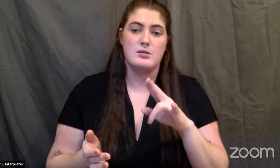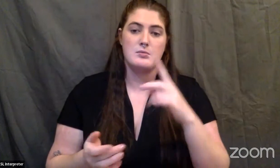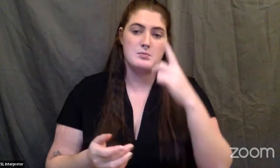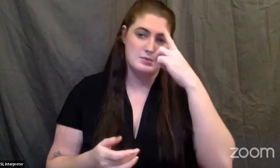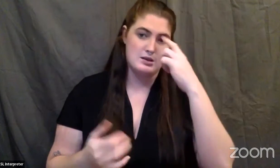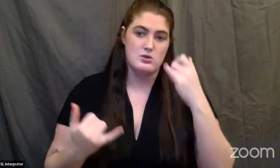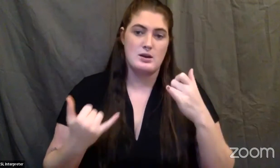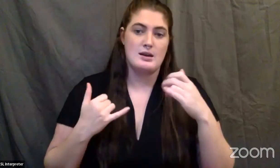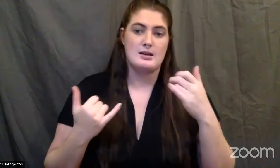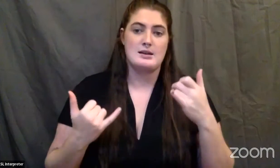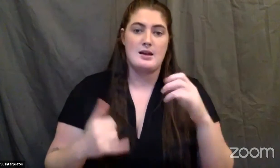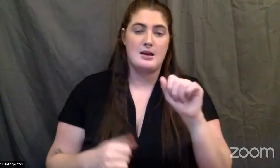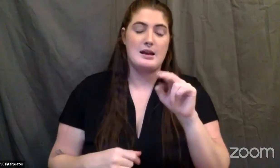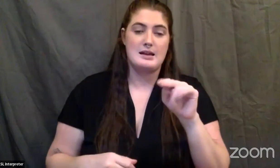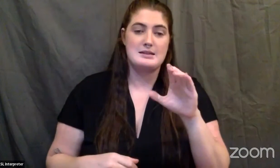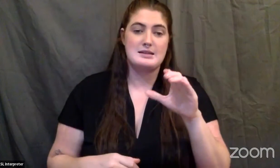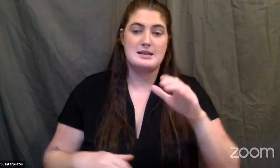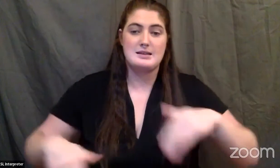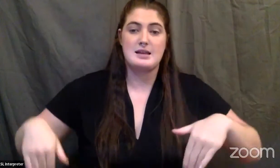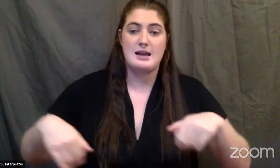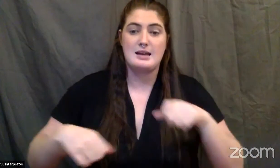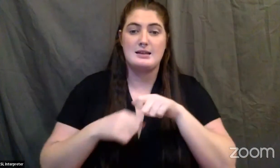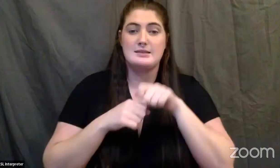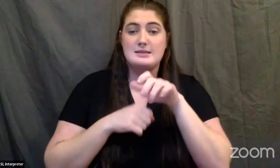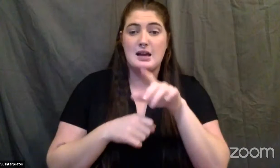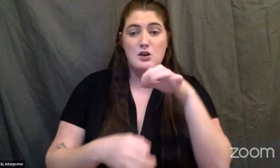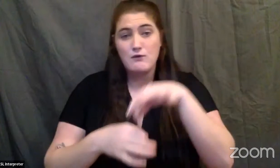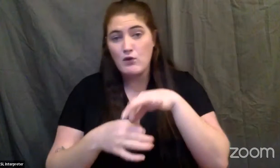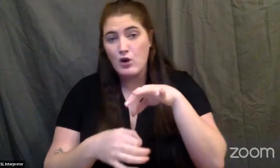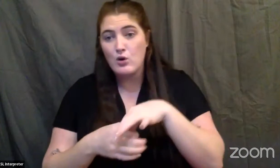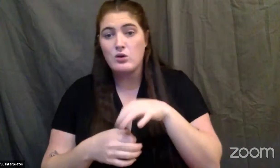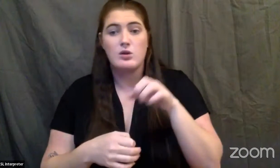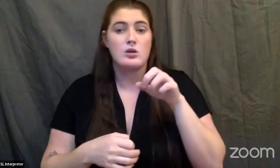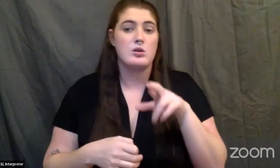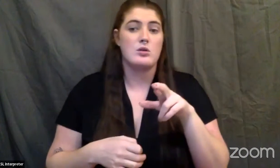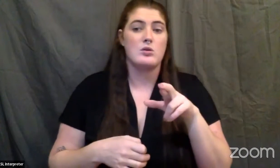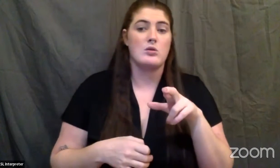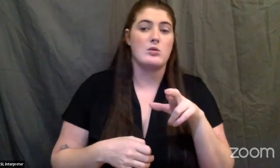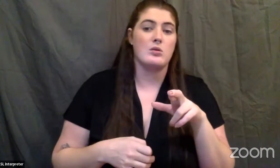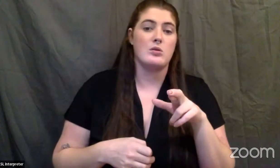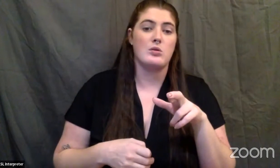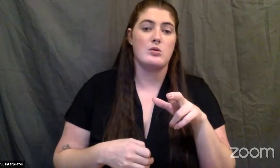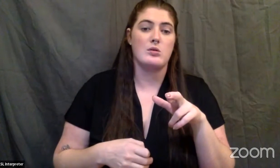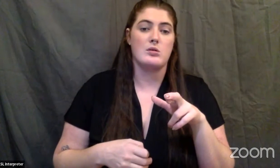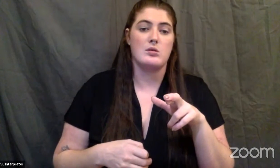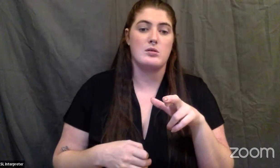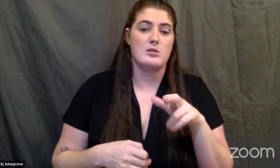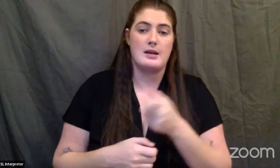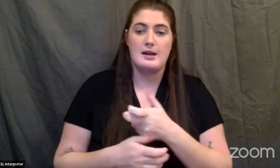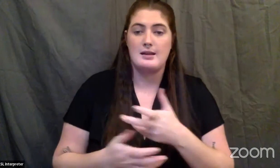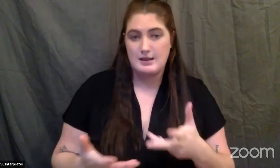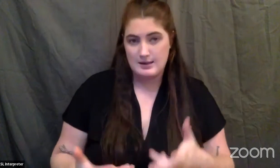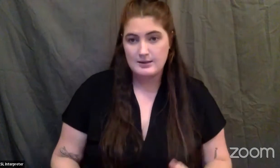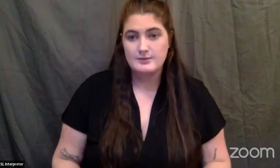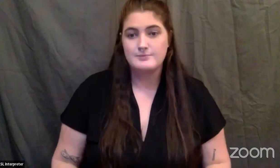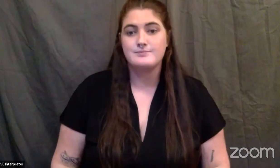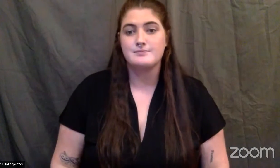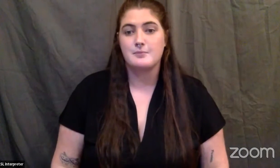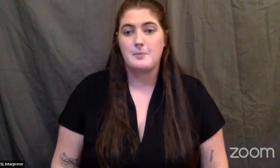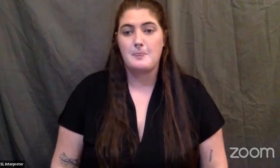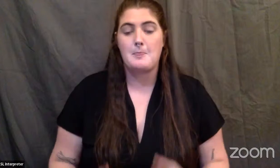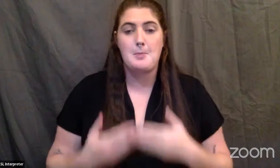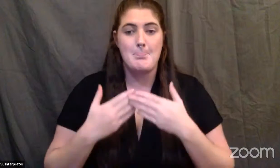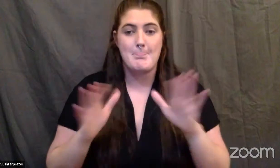now the ANC has not submitted, has not voted. You know, they haven't taken a stand on the issue. You know, generally speaking, if